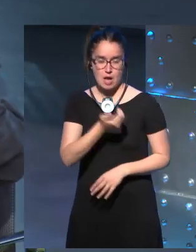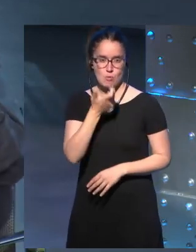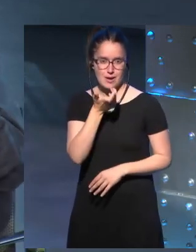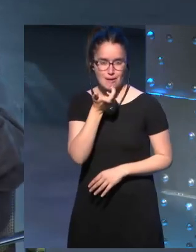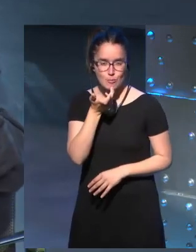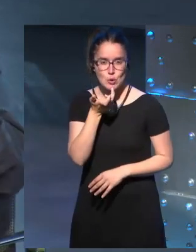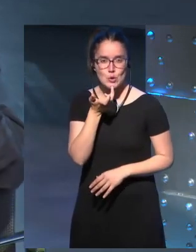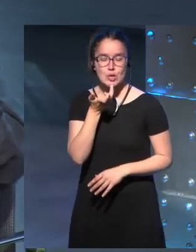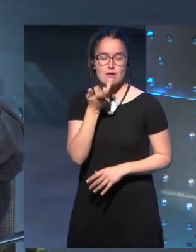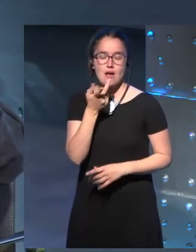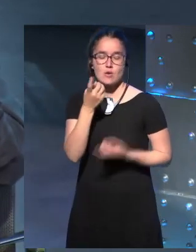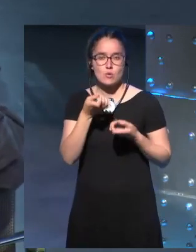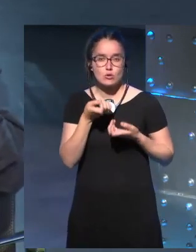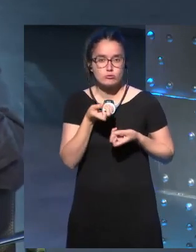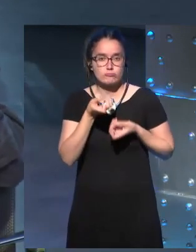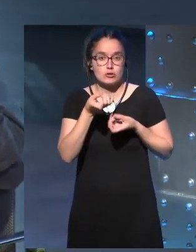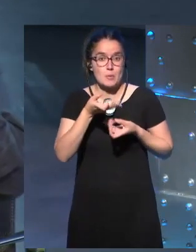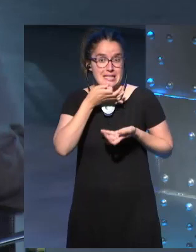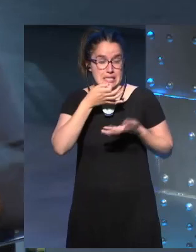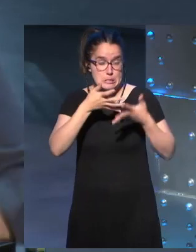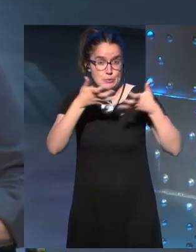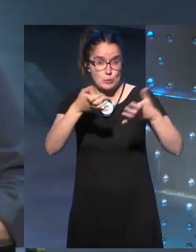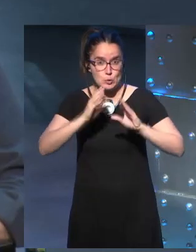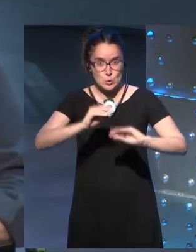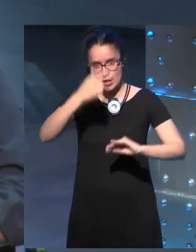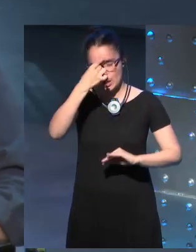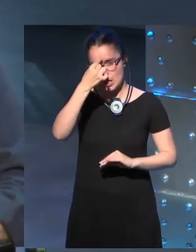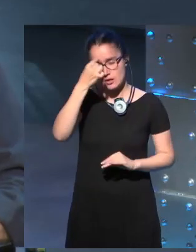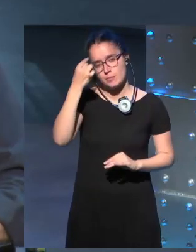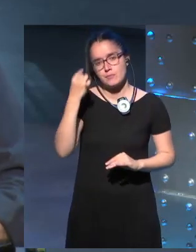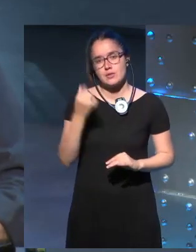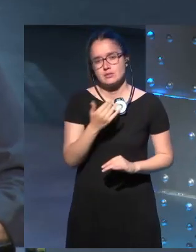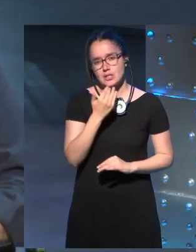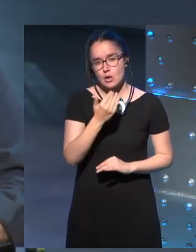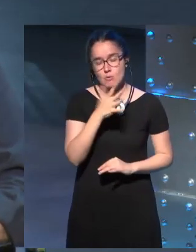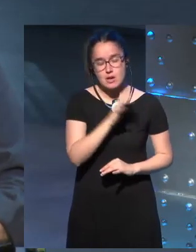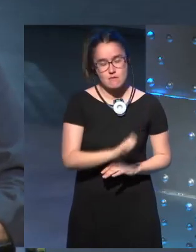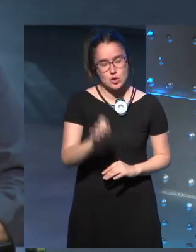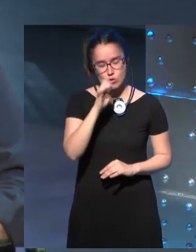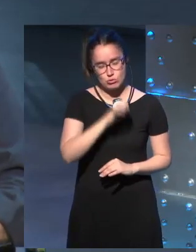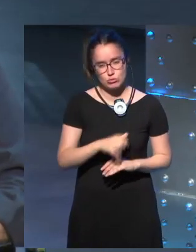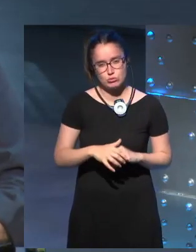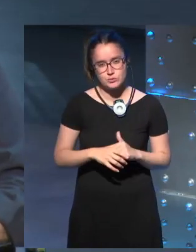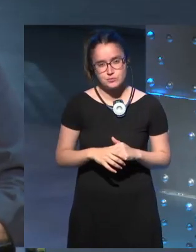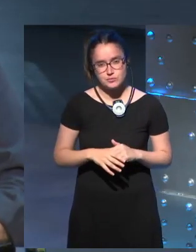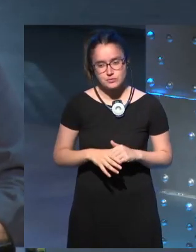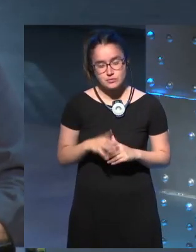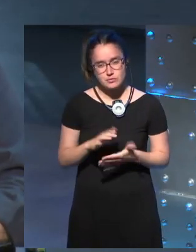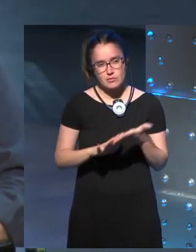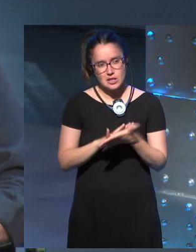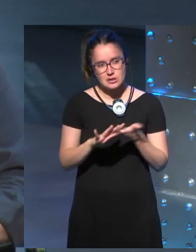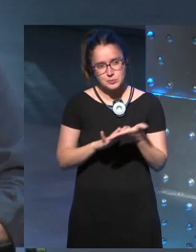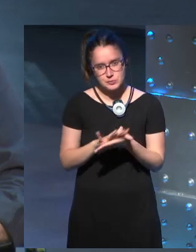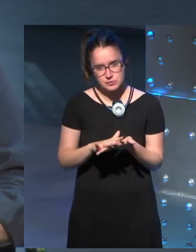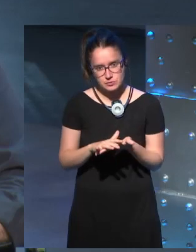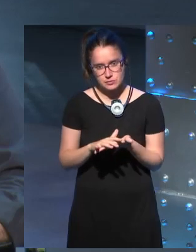a commentary from Zidane, and it's very beautiful. And he talks about the